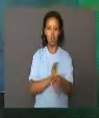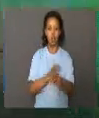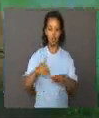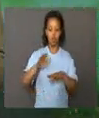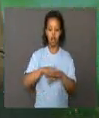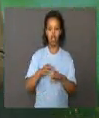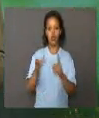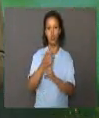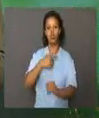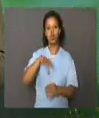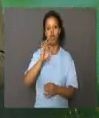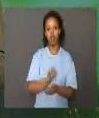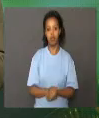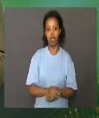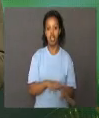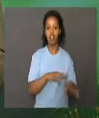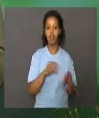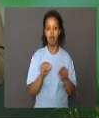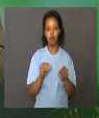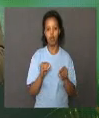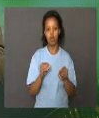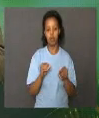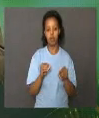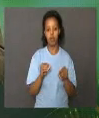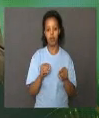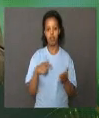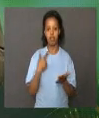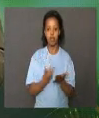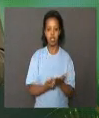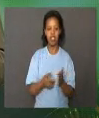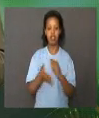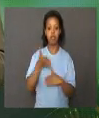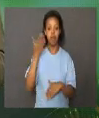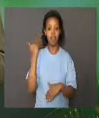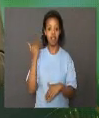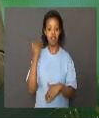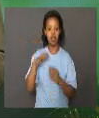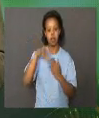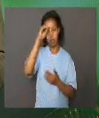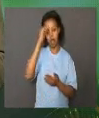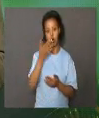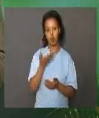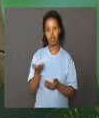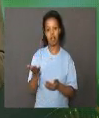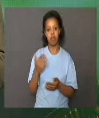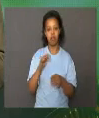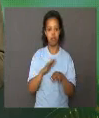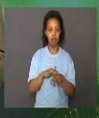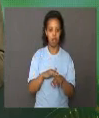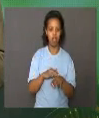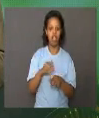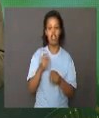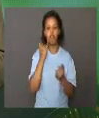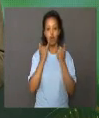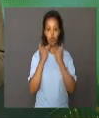surface. Students, based on what we learned in our last lesson on the